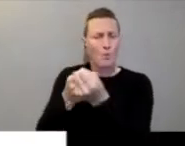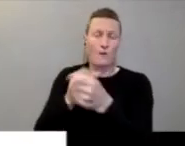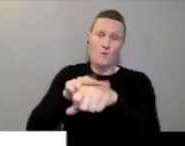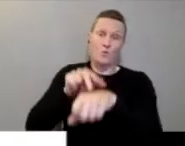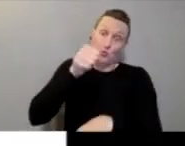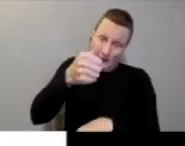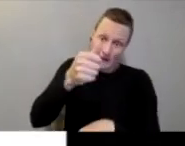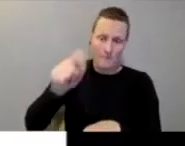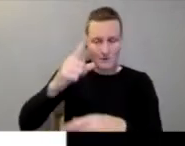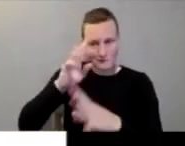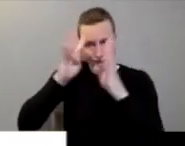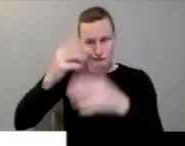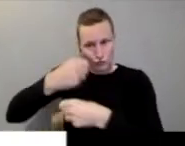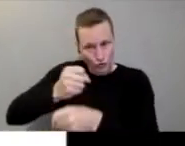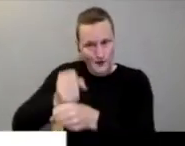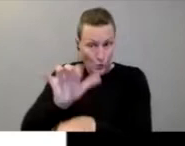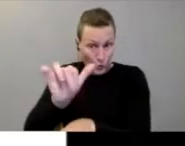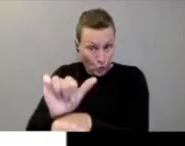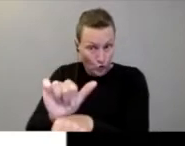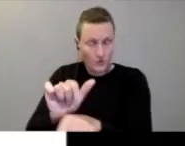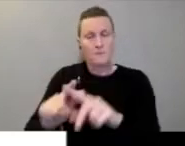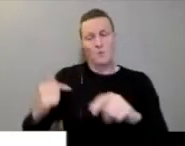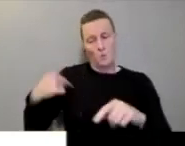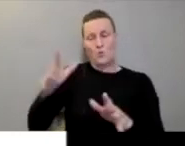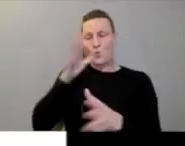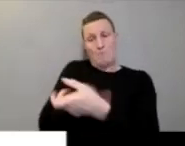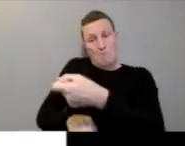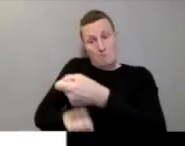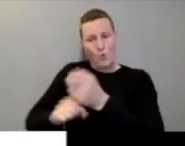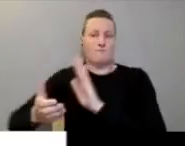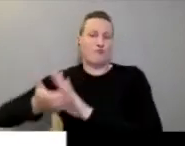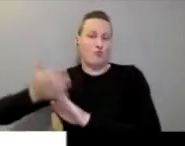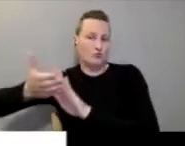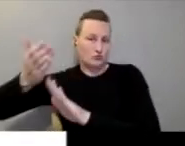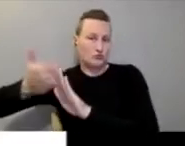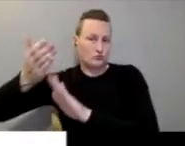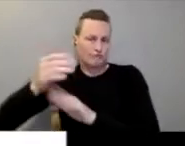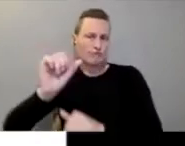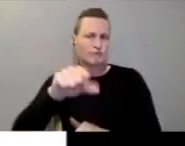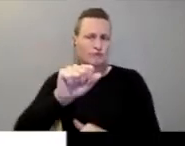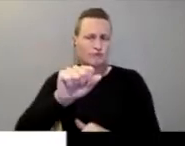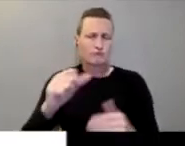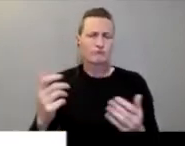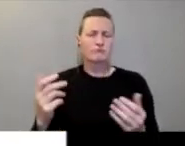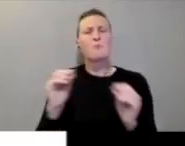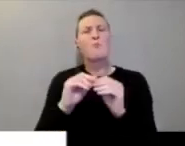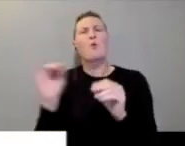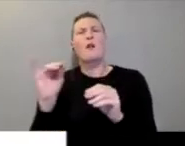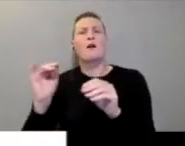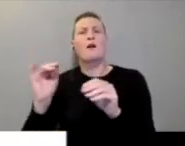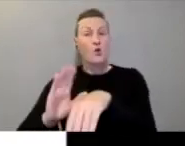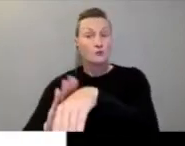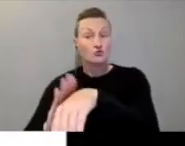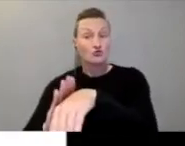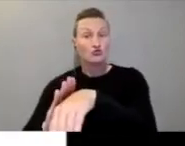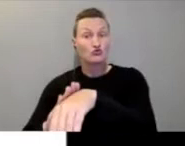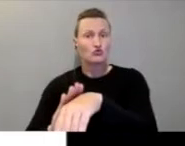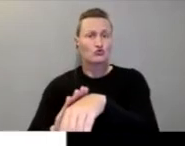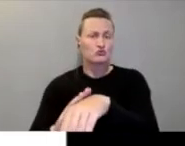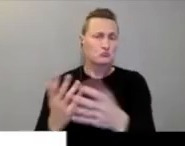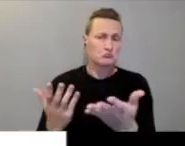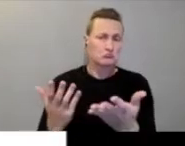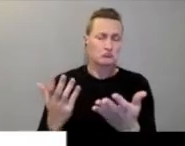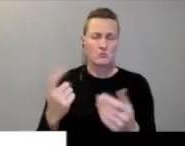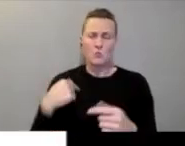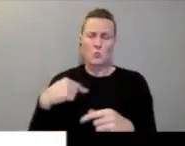of resources available to you. It will be much, I would say, much more of a consultative process than let us do this for you